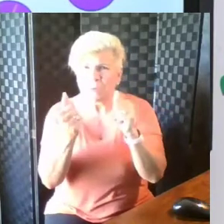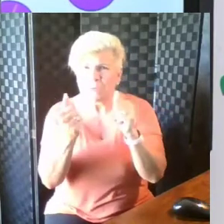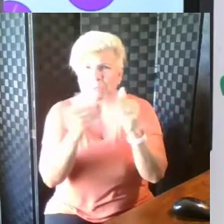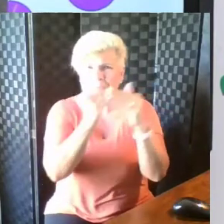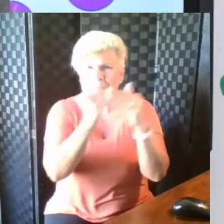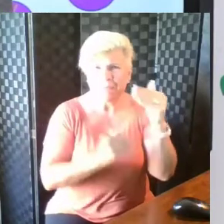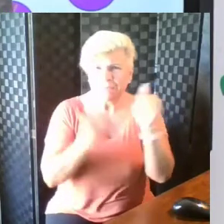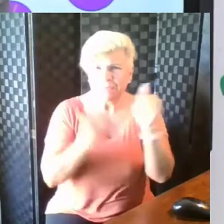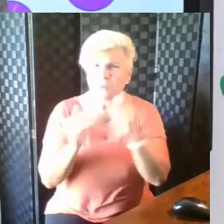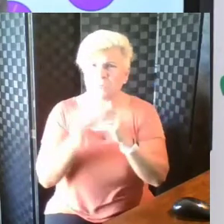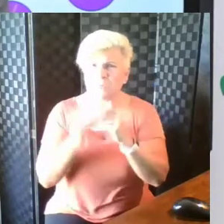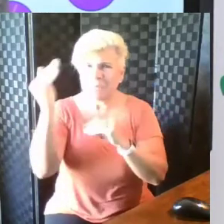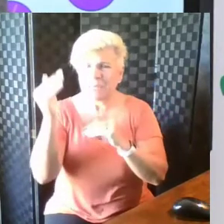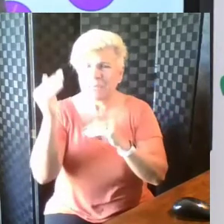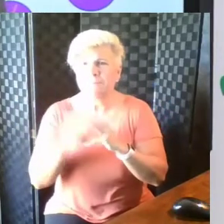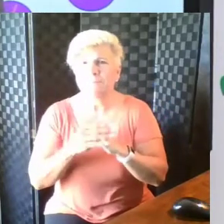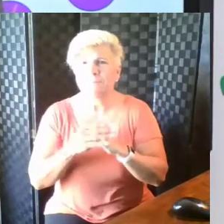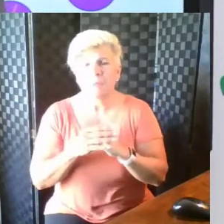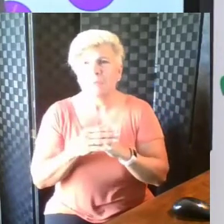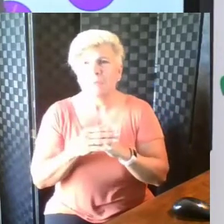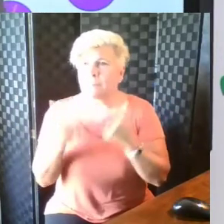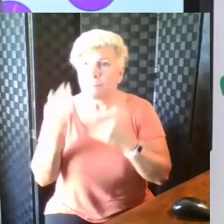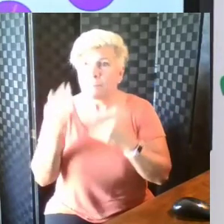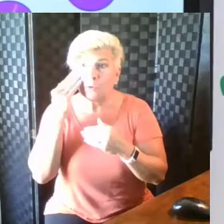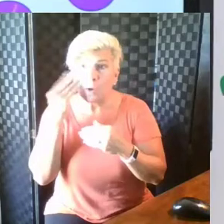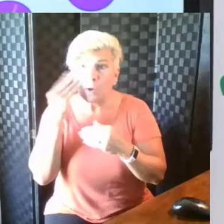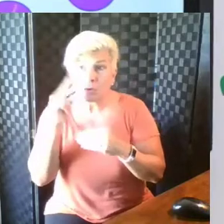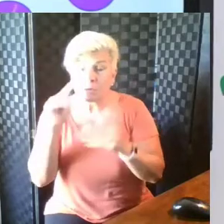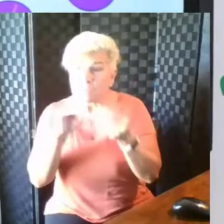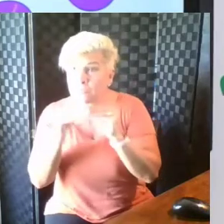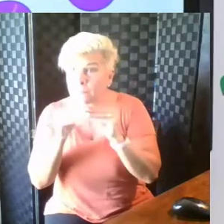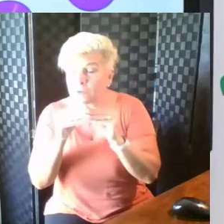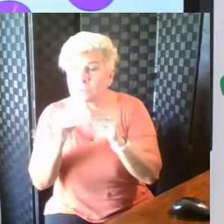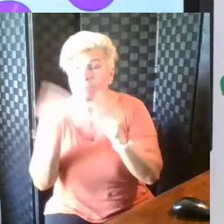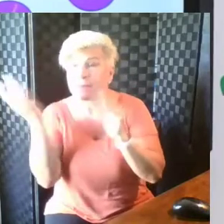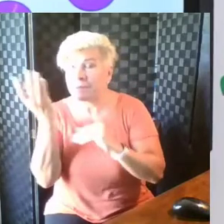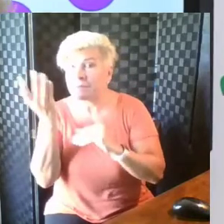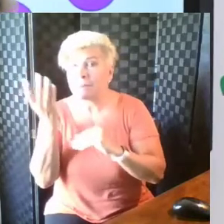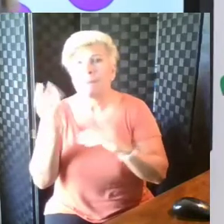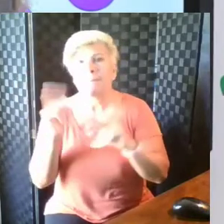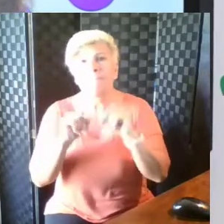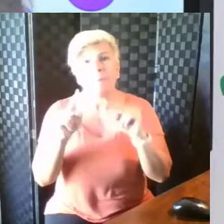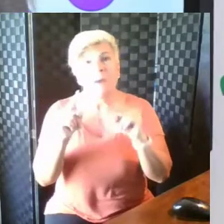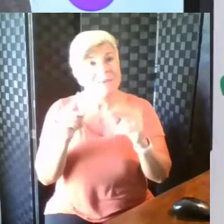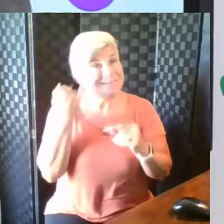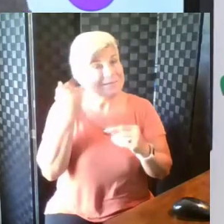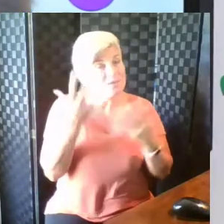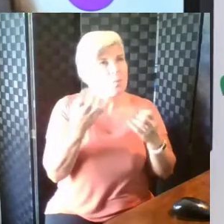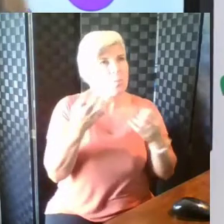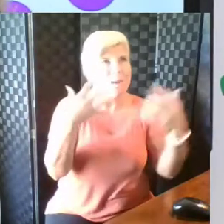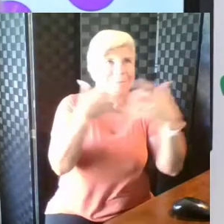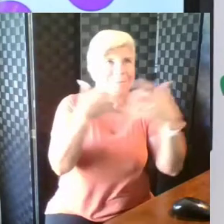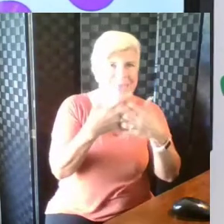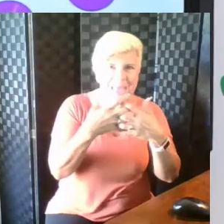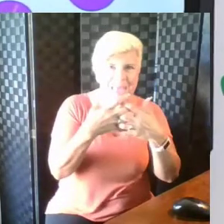don't need that matching strategy, awesome. Those 2 lessons are going to be great for you. If you're like me and you like the matching and drawing all the little marks, that's